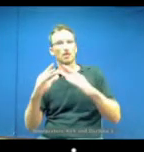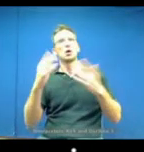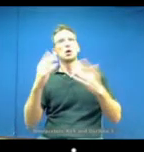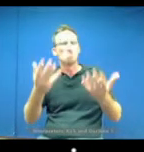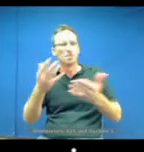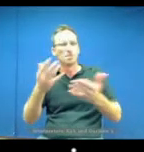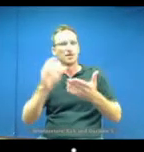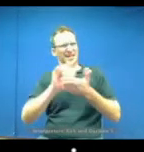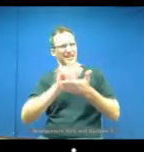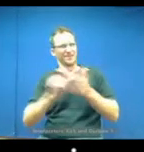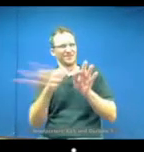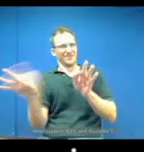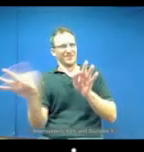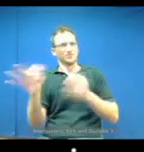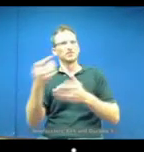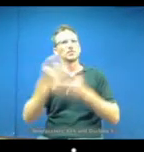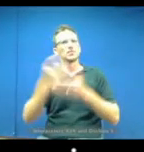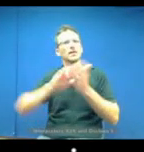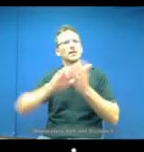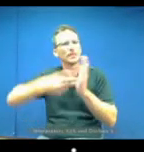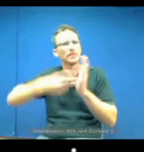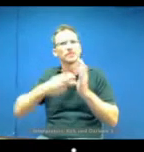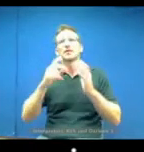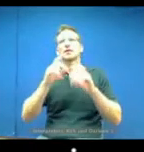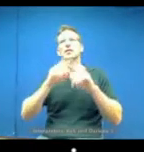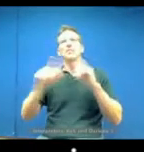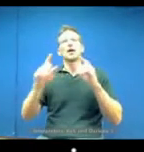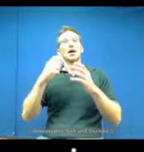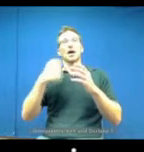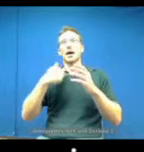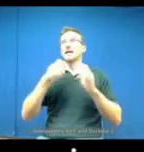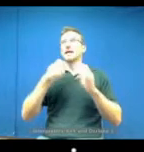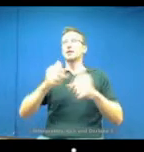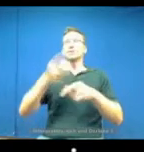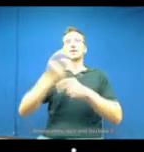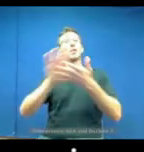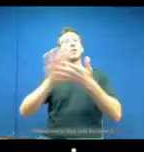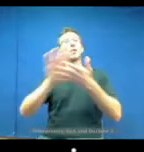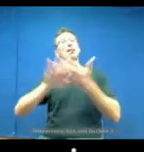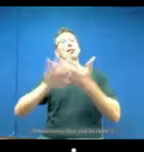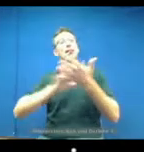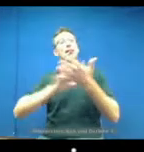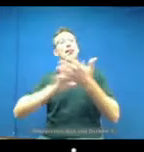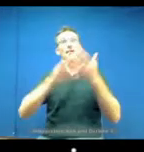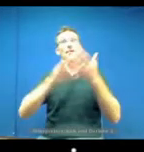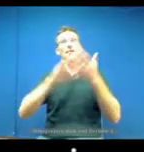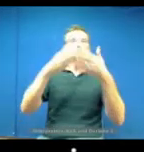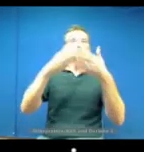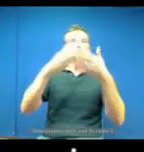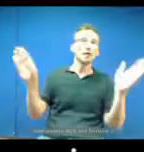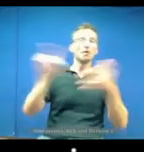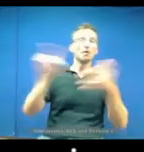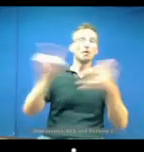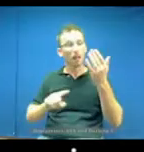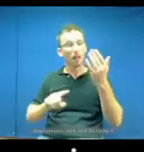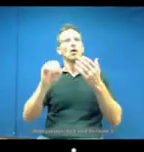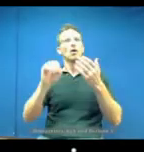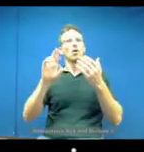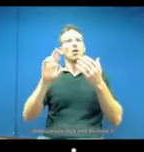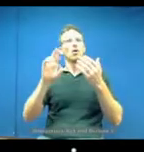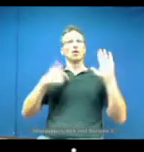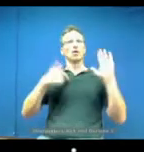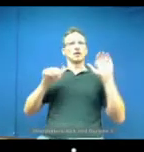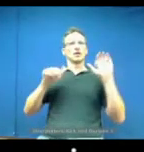It's difficult to keep them abstract if they need to be abstract, and it's difficult to use the context if you have two